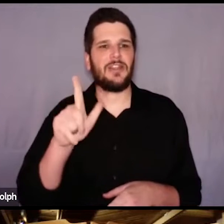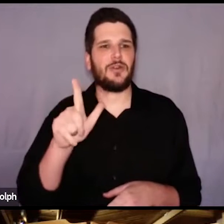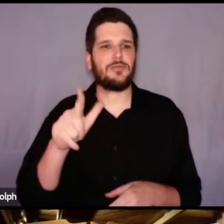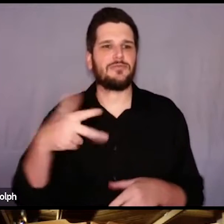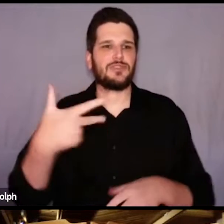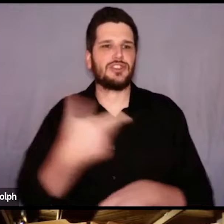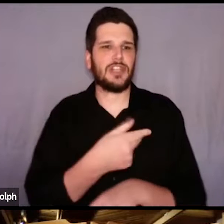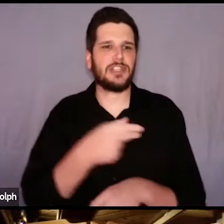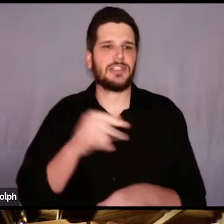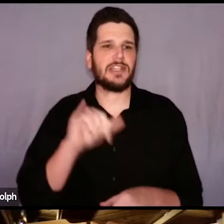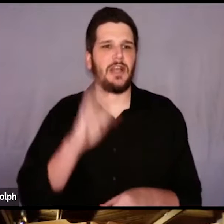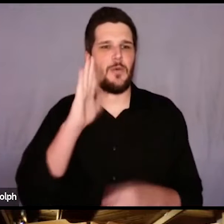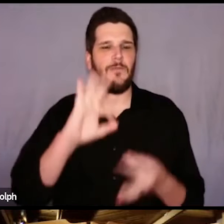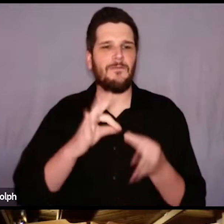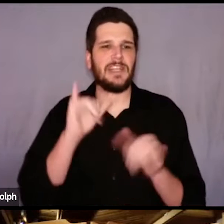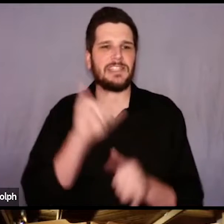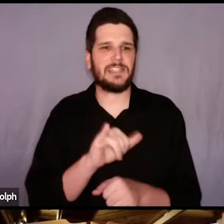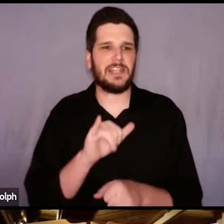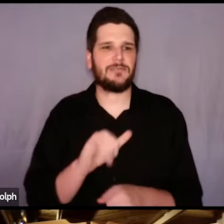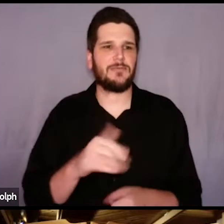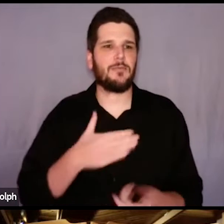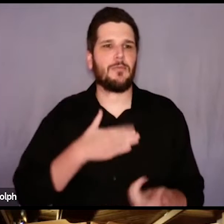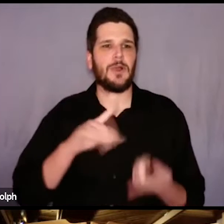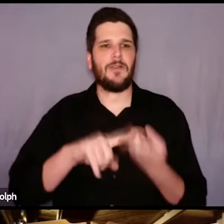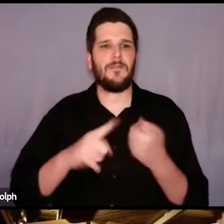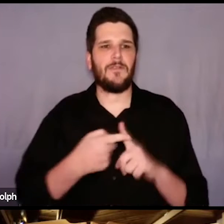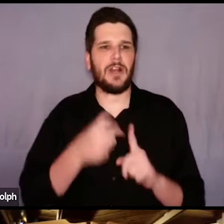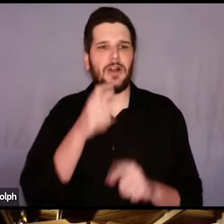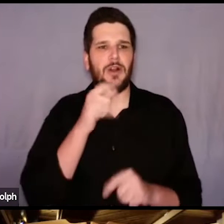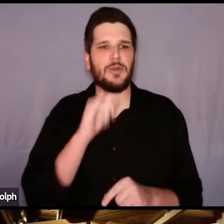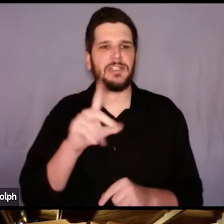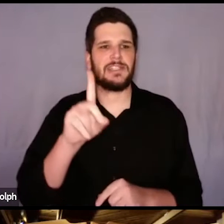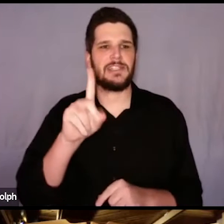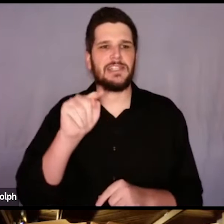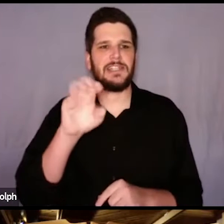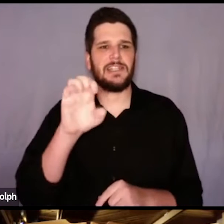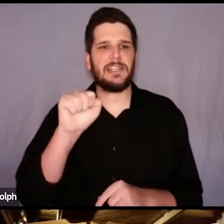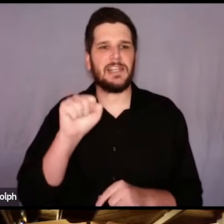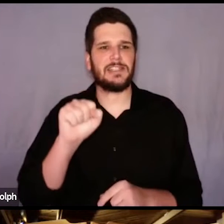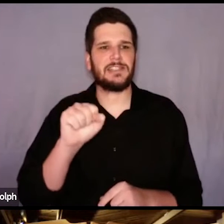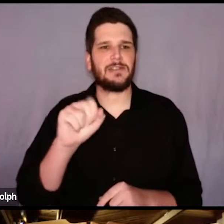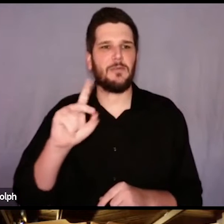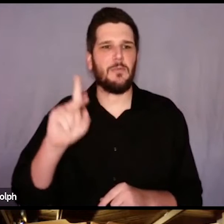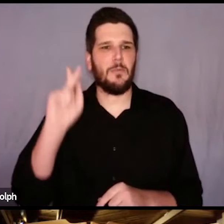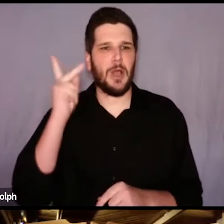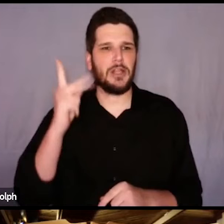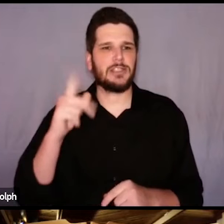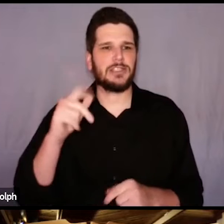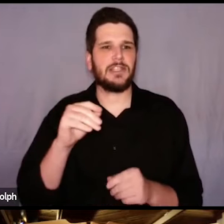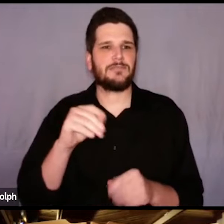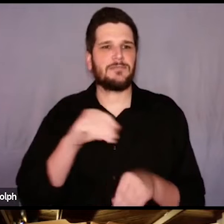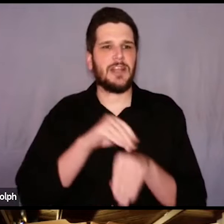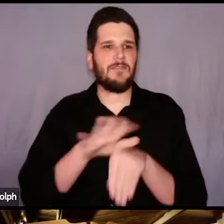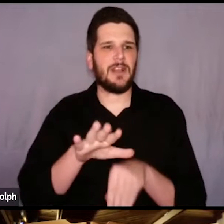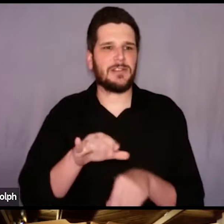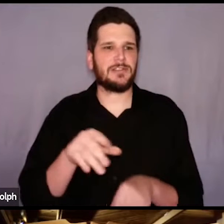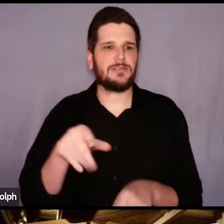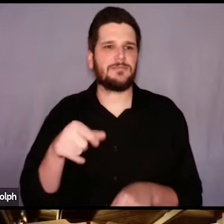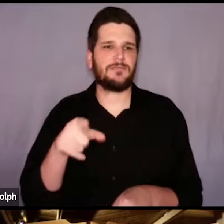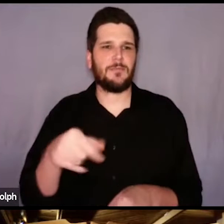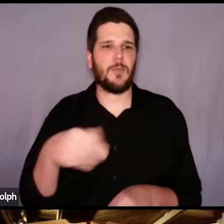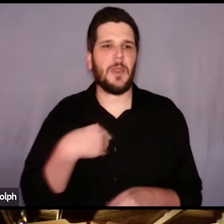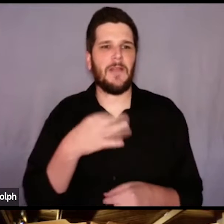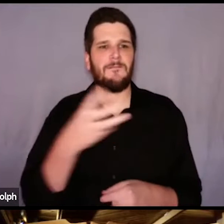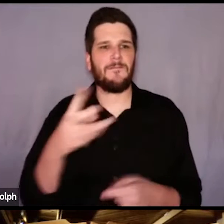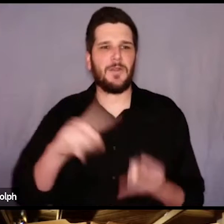one. I'm the greedy one, a taker who doesn't help make the rich richer. I'm the boil on the parasite. C7 is the scalpel to remove